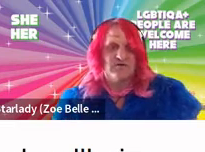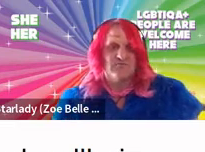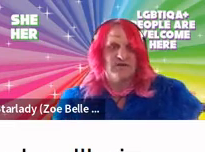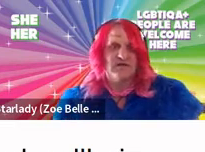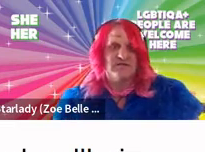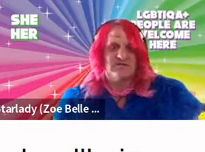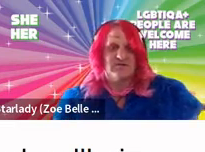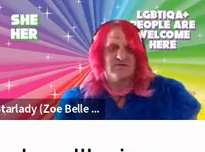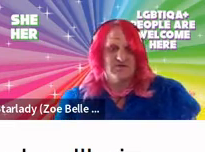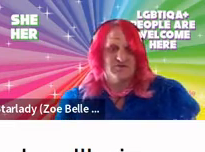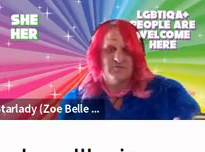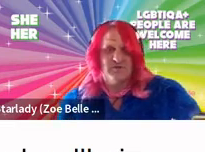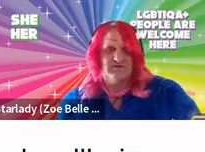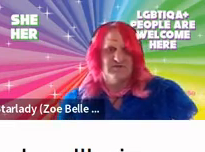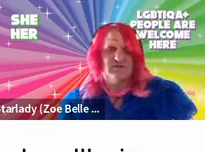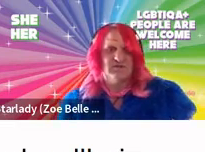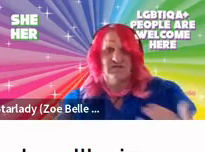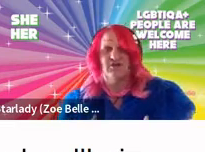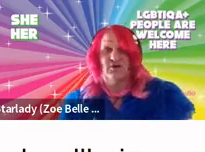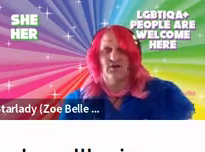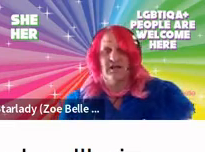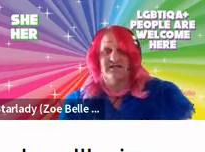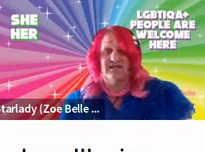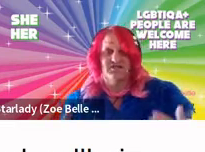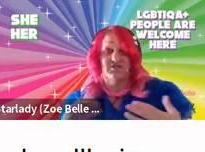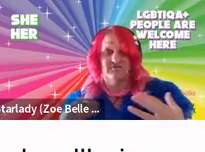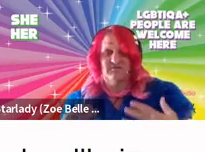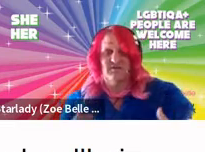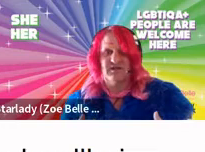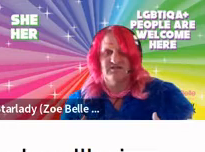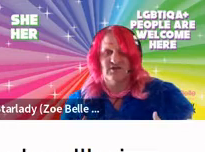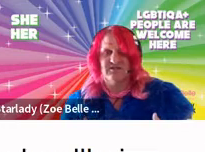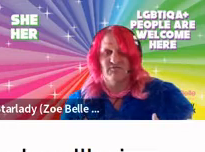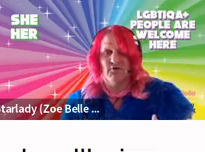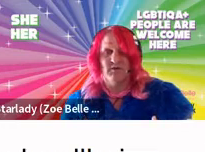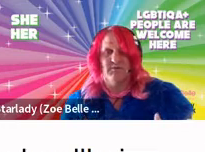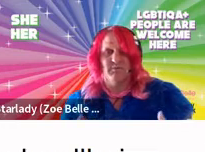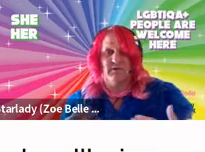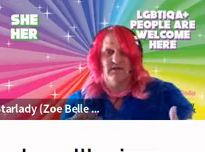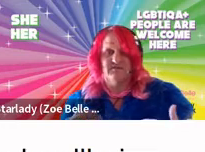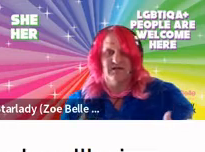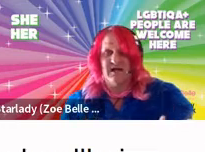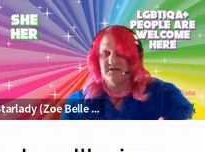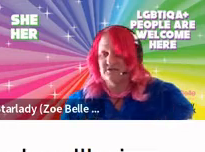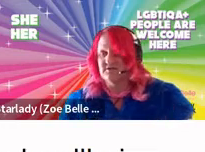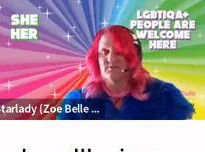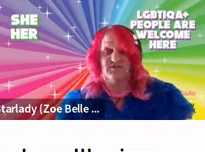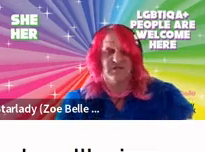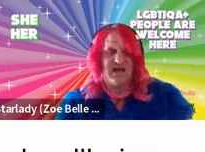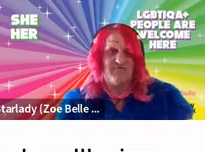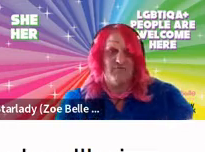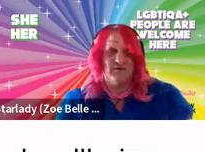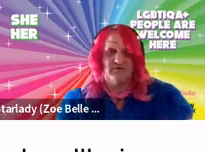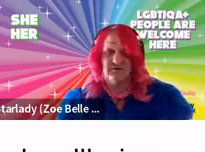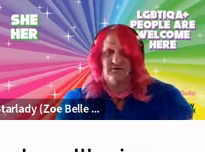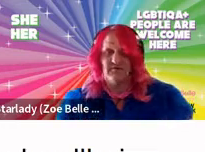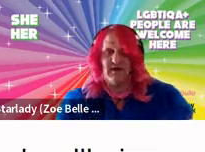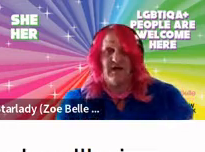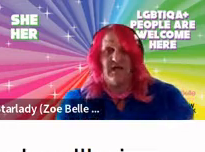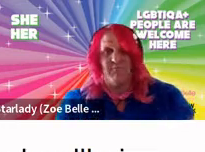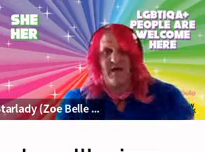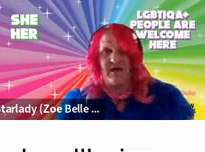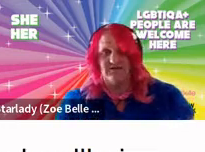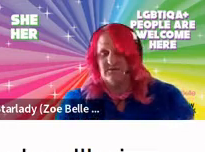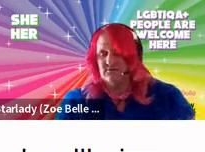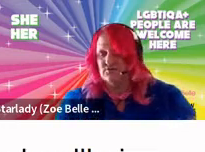can also really sort of contribute to the internalization of some of these transphobic beliefs and attitudes, which can have a real sort